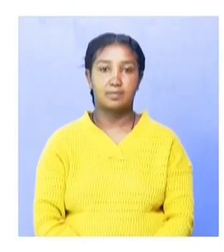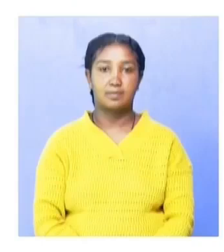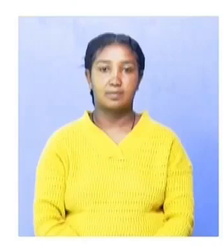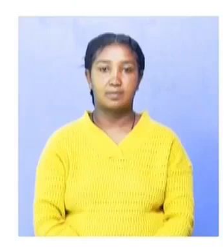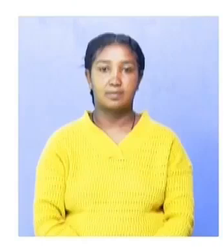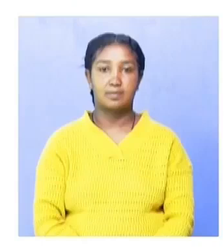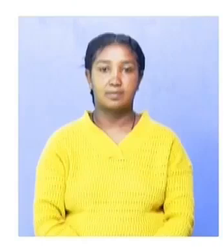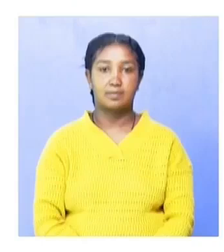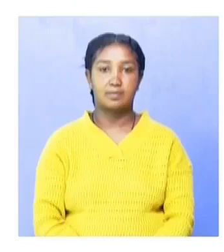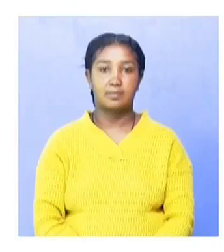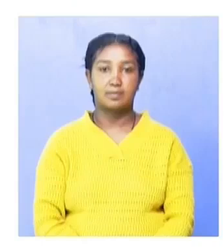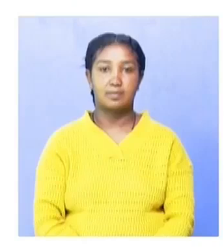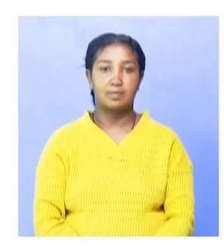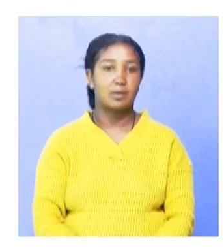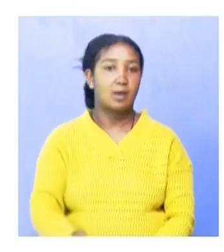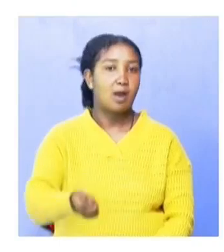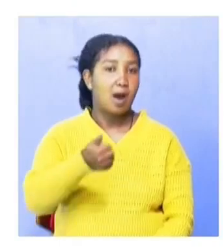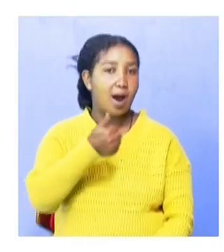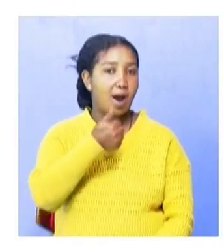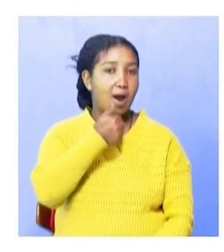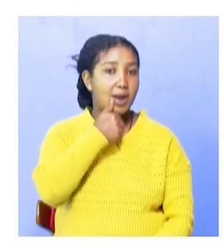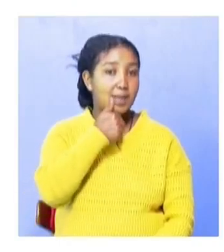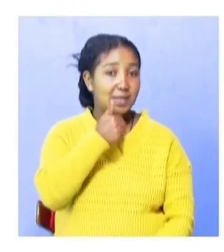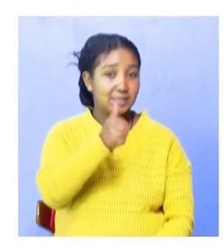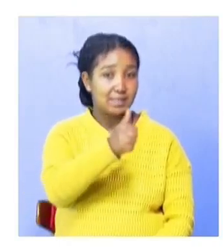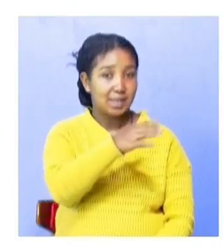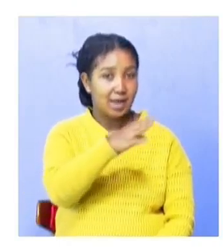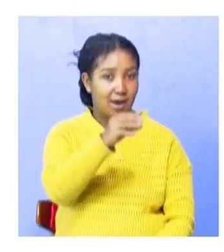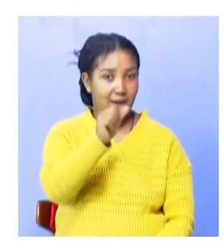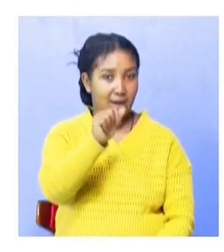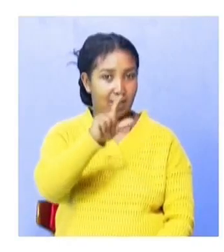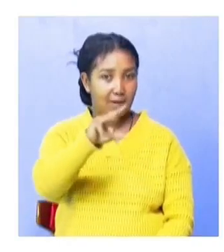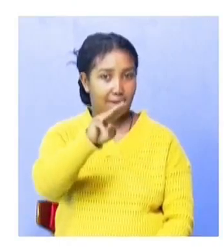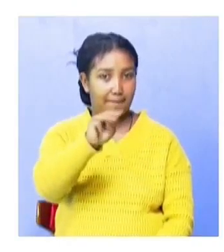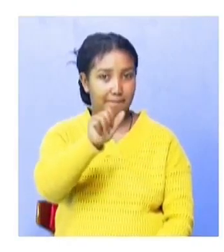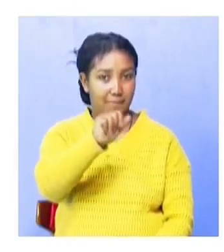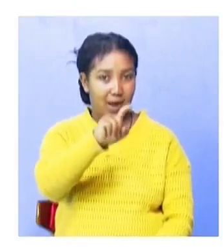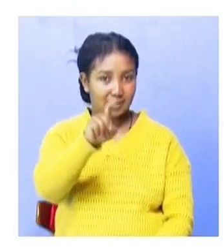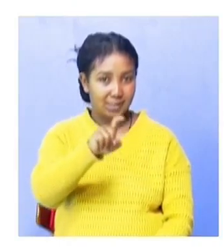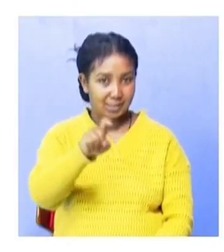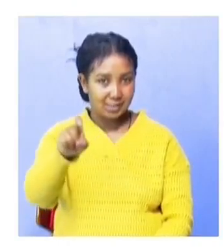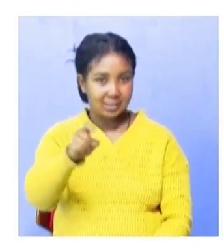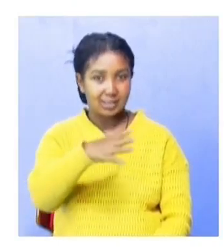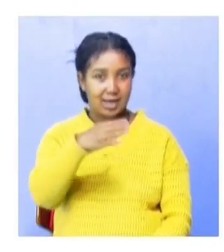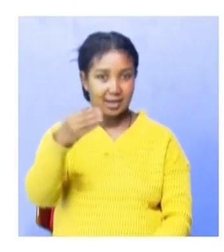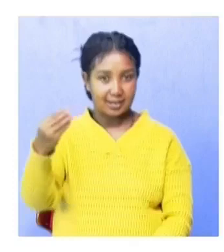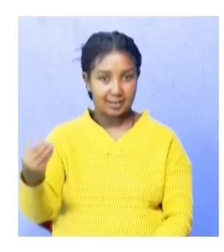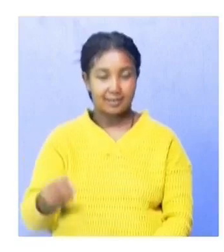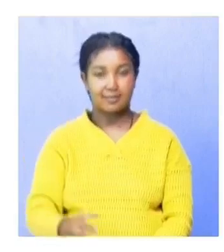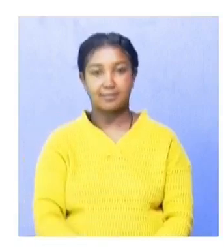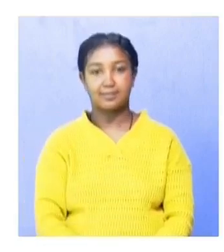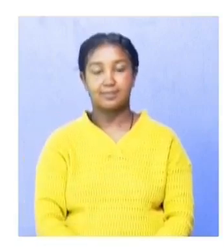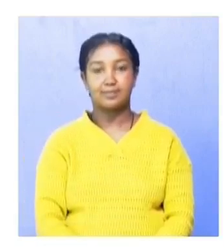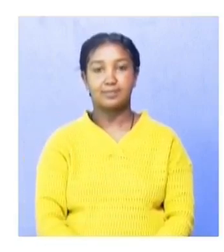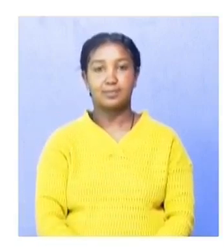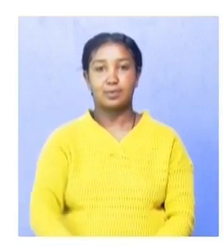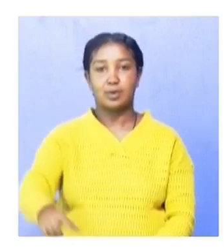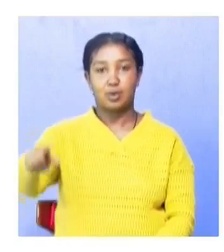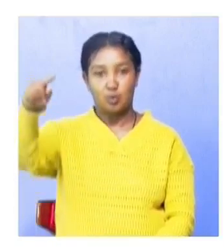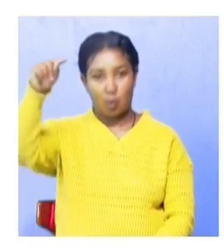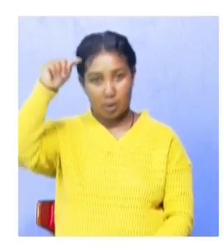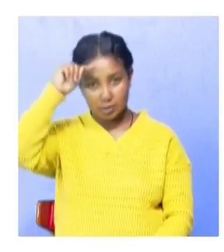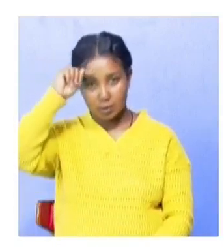Alma's aunt Almaz and